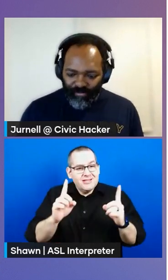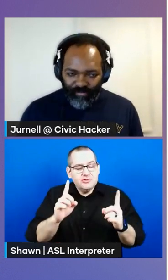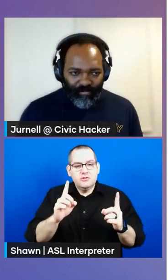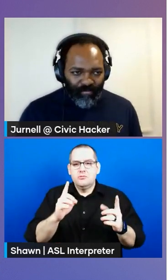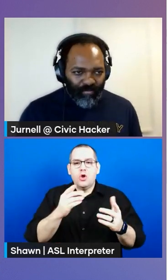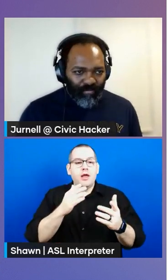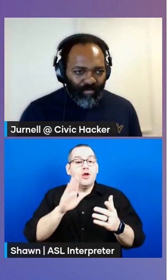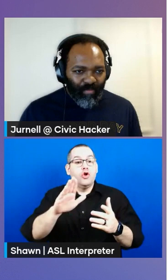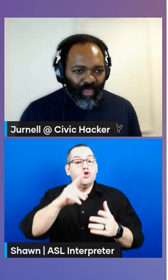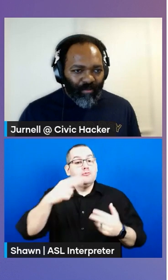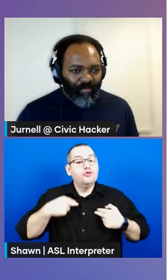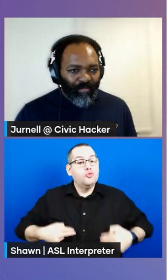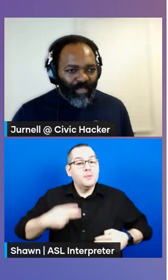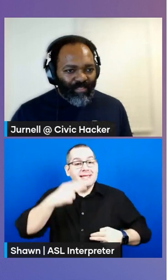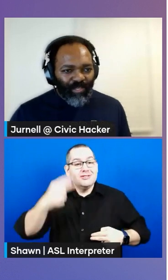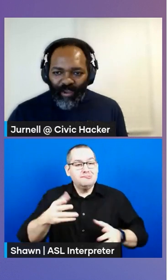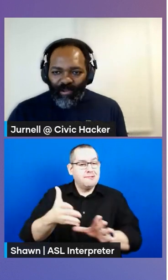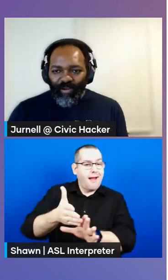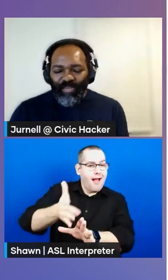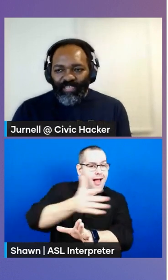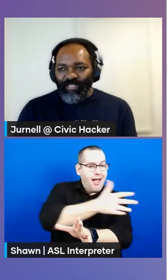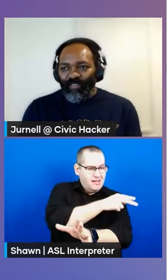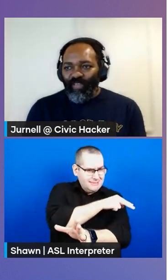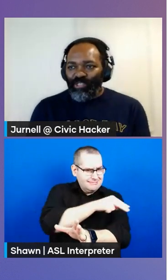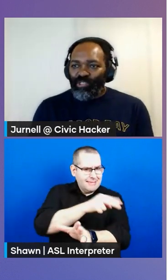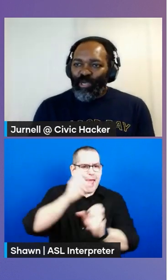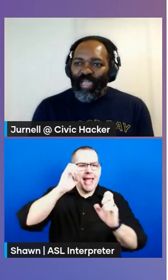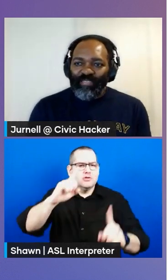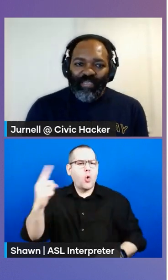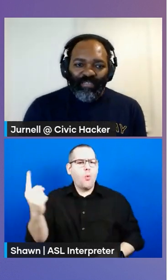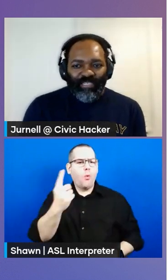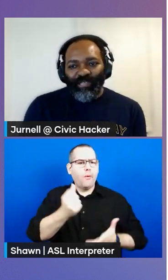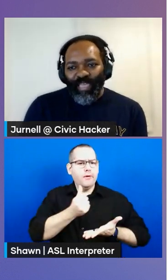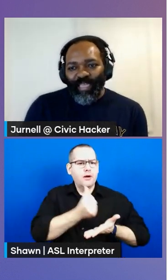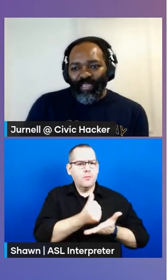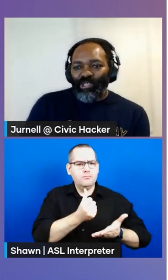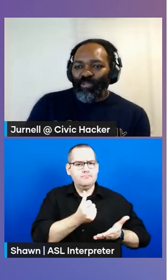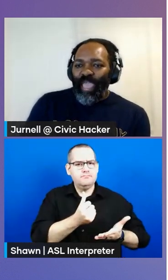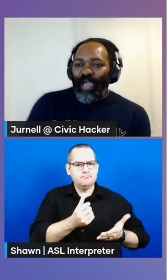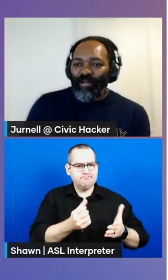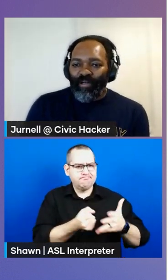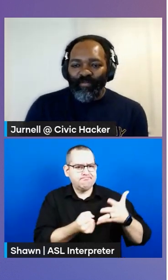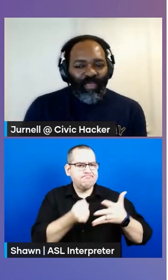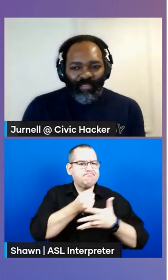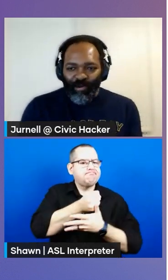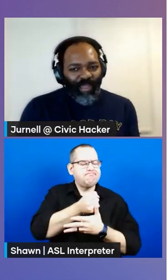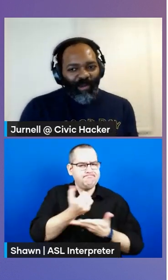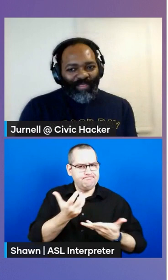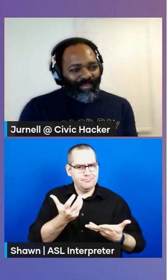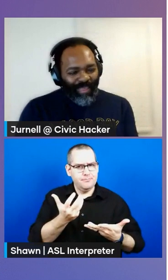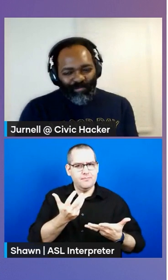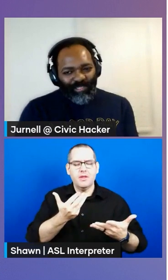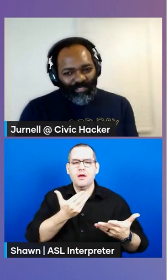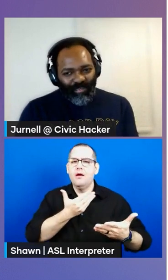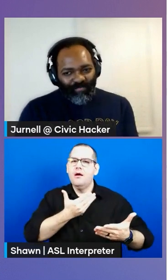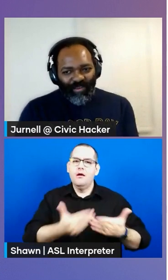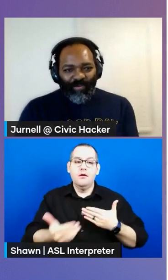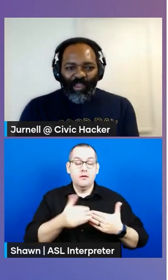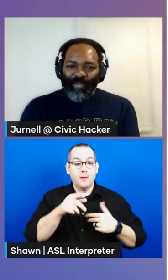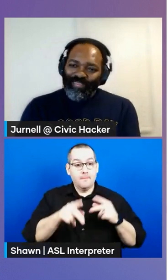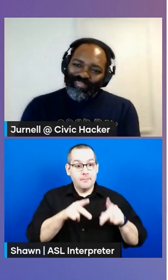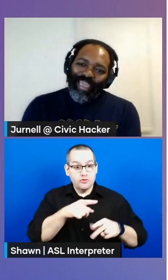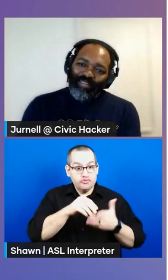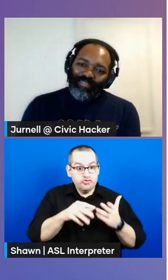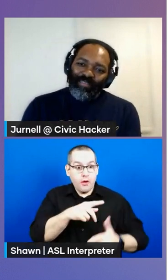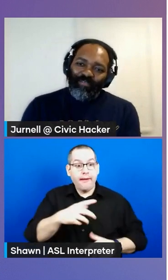look at. Okay. And so they're learning these specific tracks just so they can get to the outcome. They don't care about the language itself. They don't